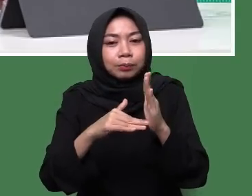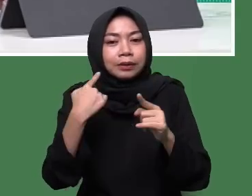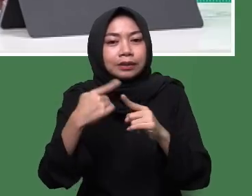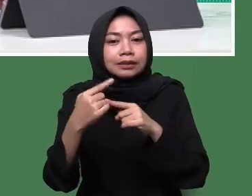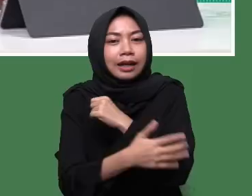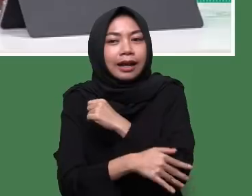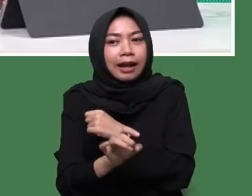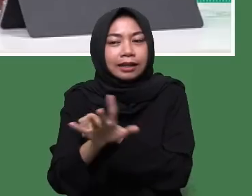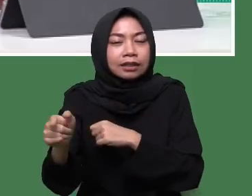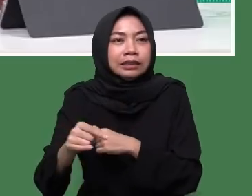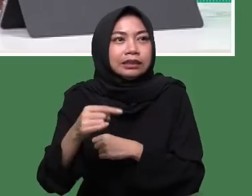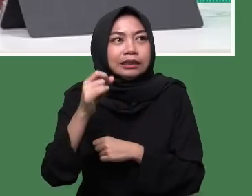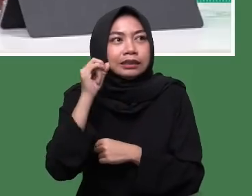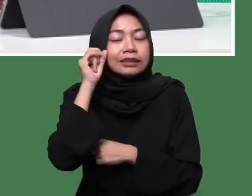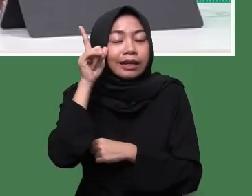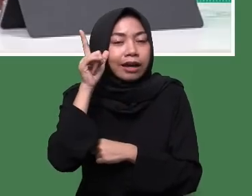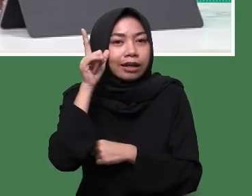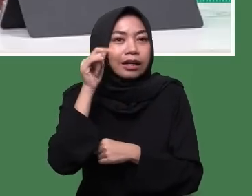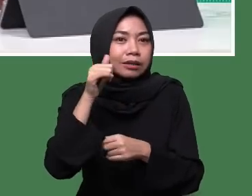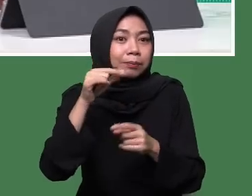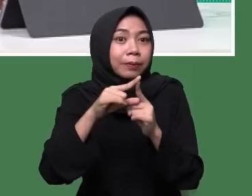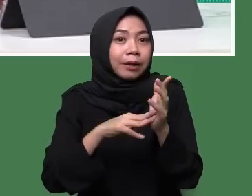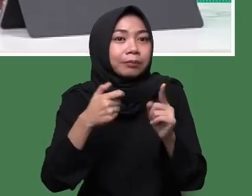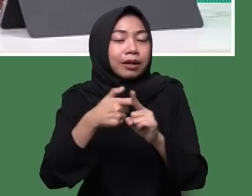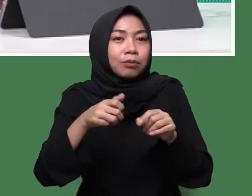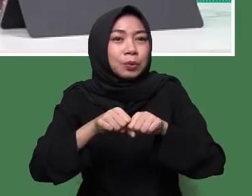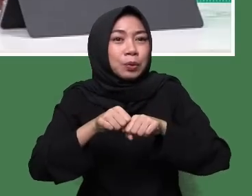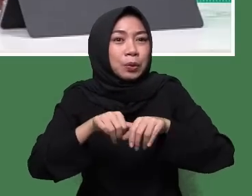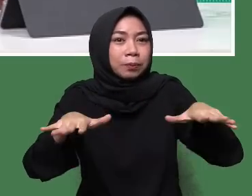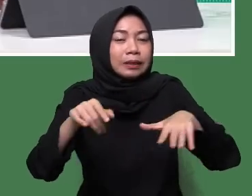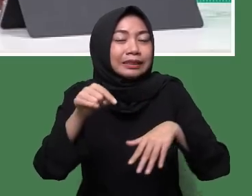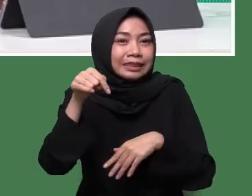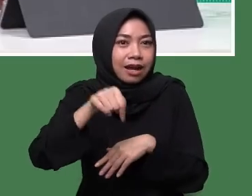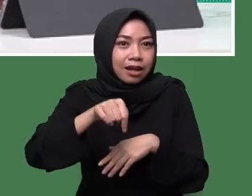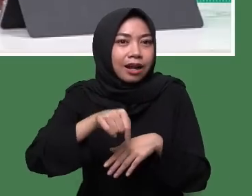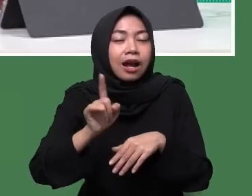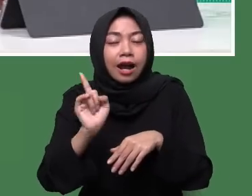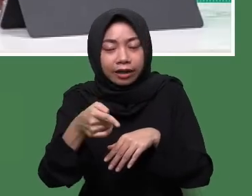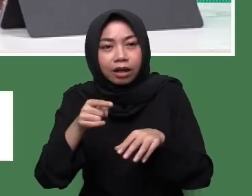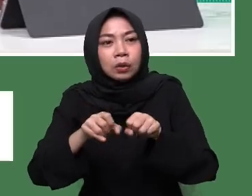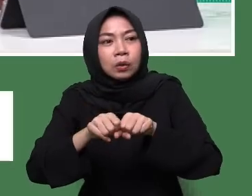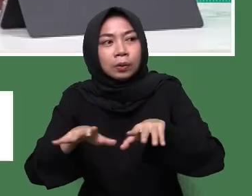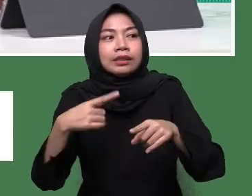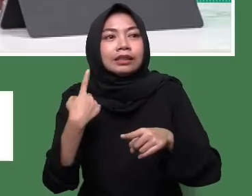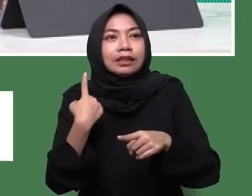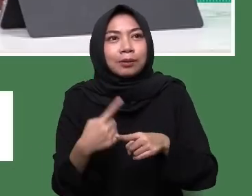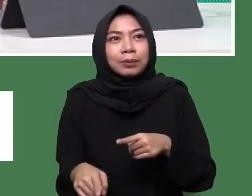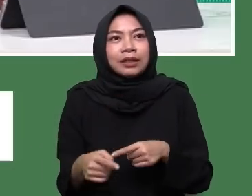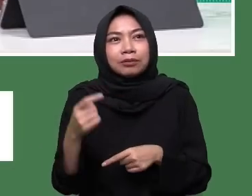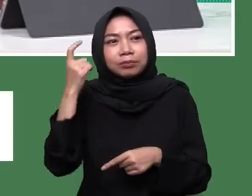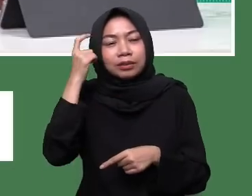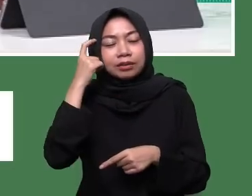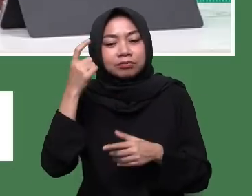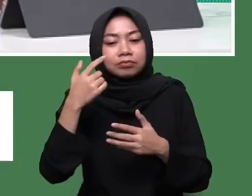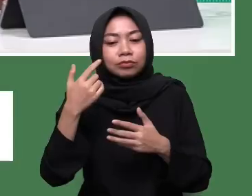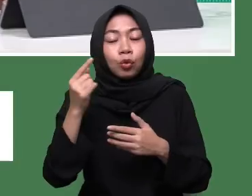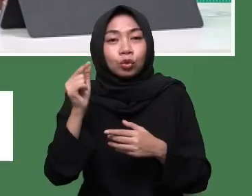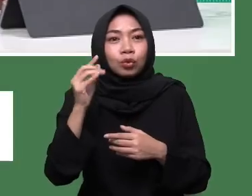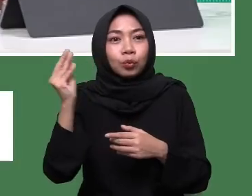and concerned about the outbreaks right now. But I think we need to make sure that the international